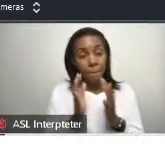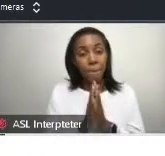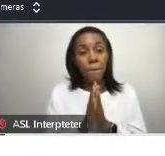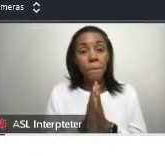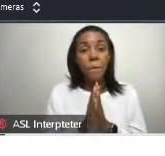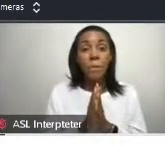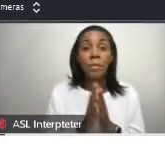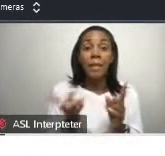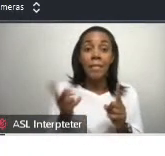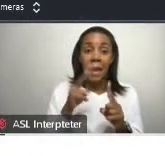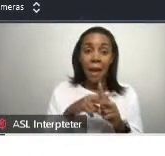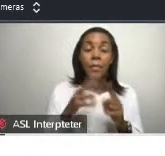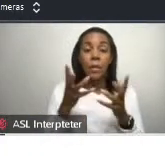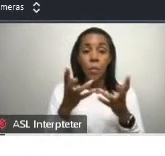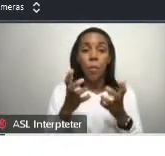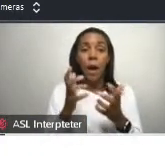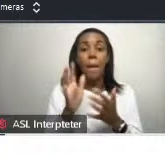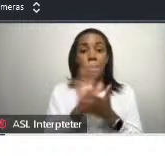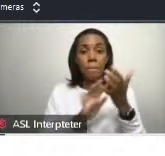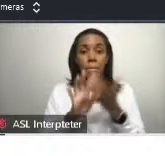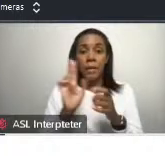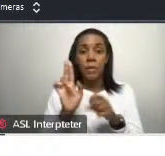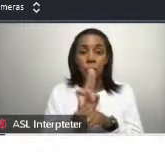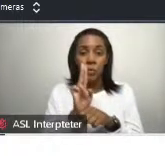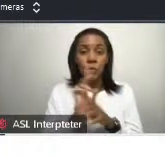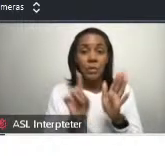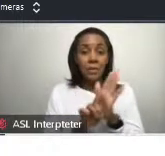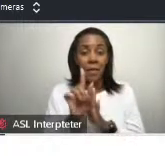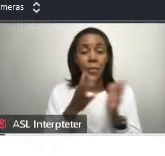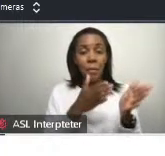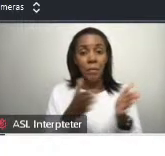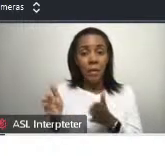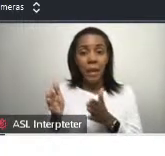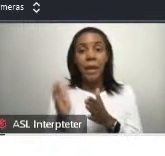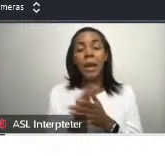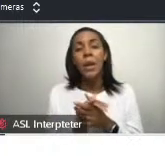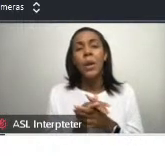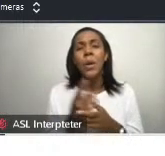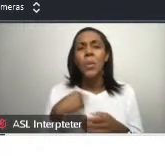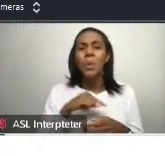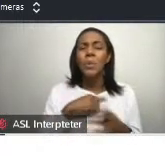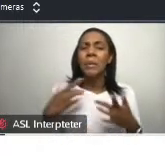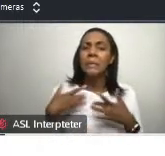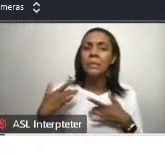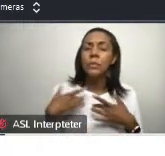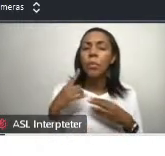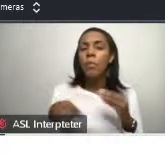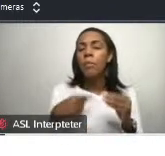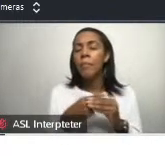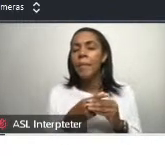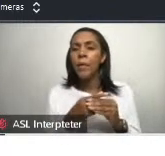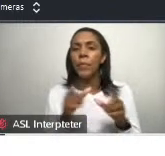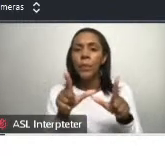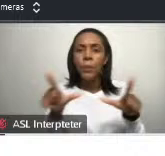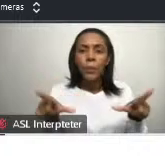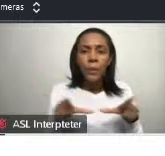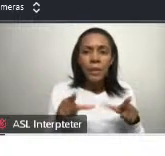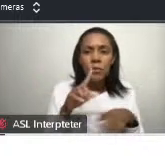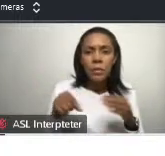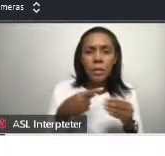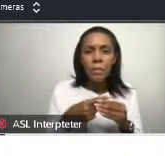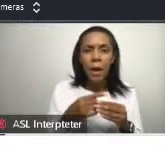applicant is proposing a mixed-use development plan. We were concerned primarily about the location of a campground and recreational vehicle